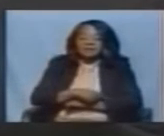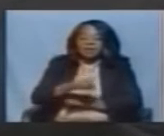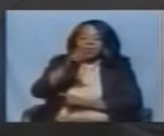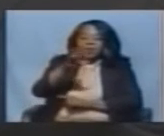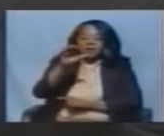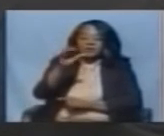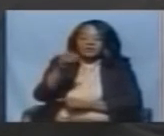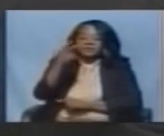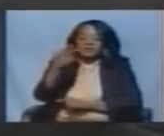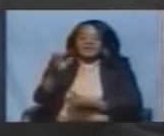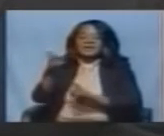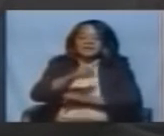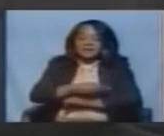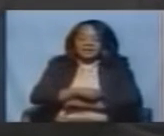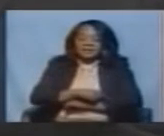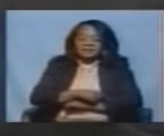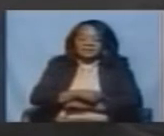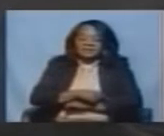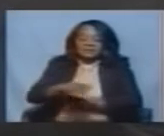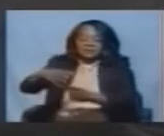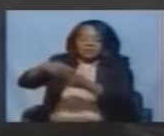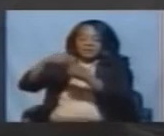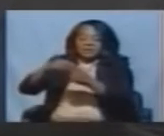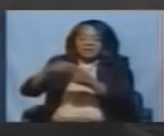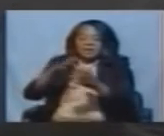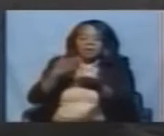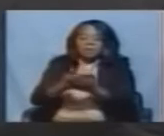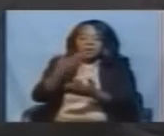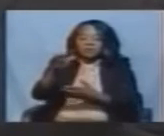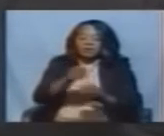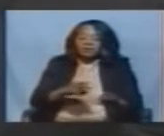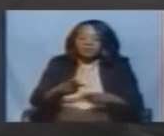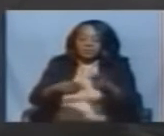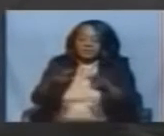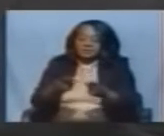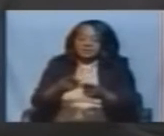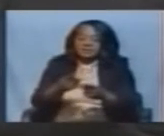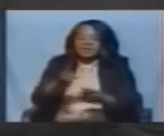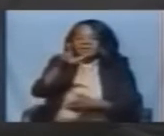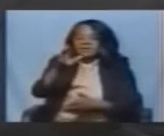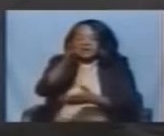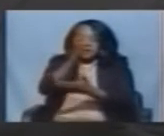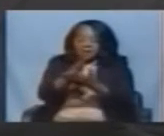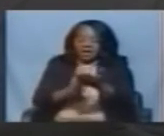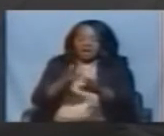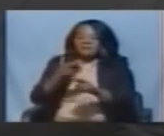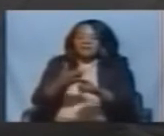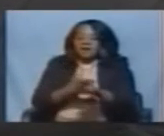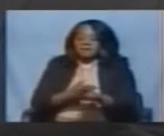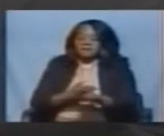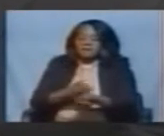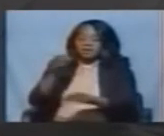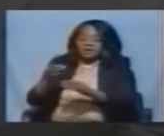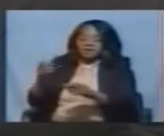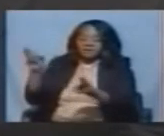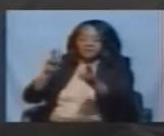103 days, you see, in the particular procurement process, you see. And that is 3.5 months it takes. If you came to my organization, we